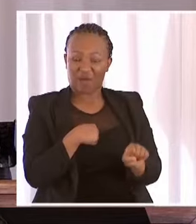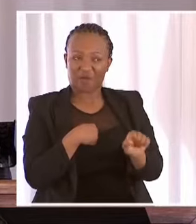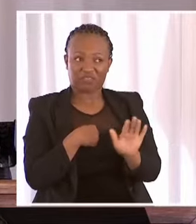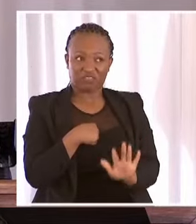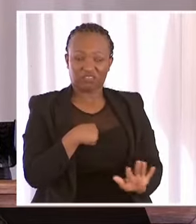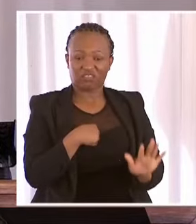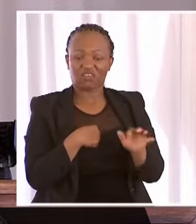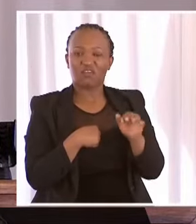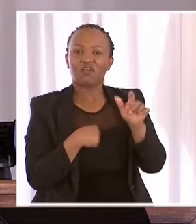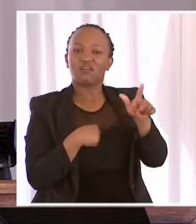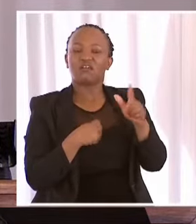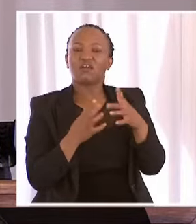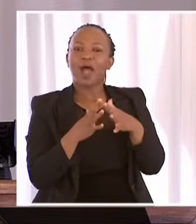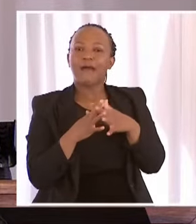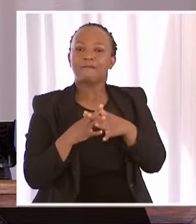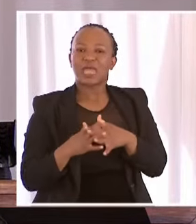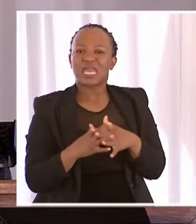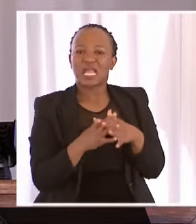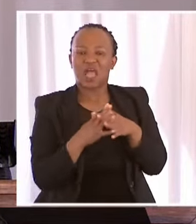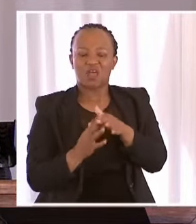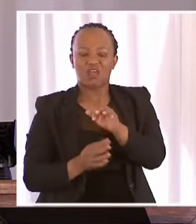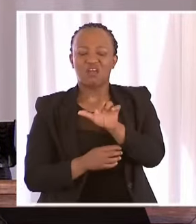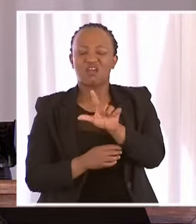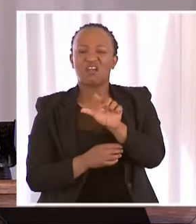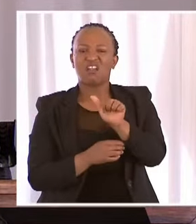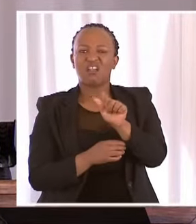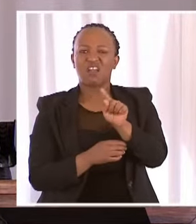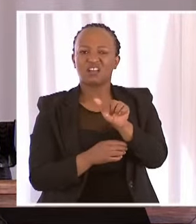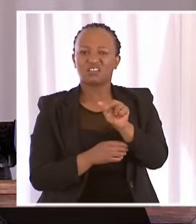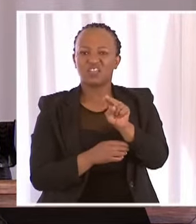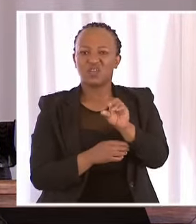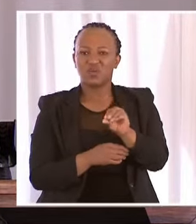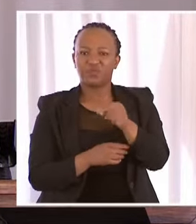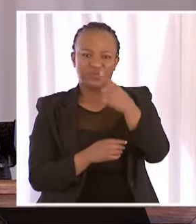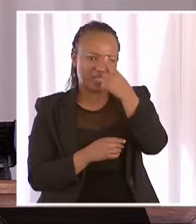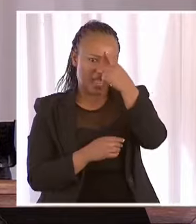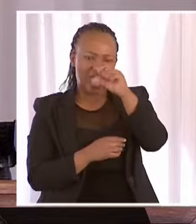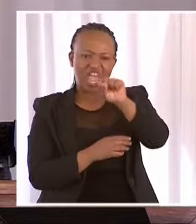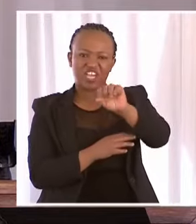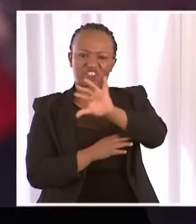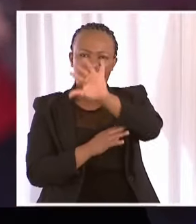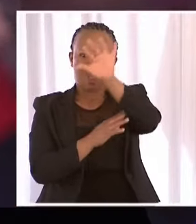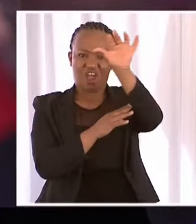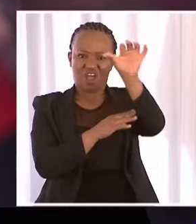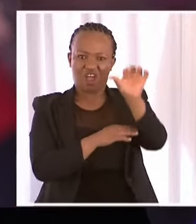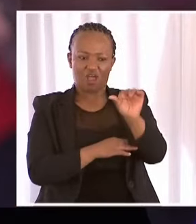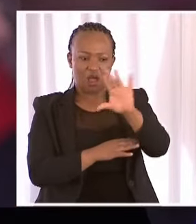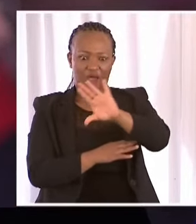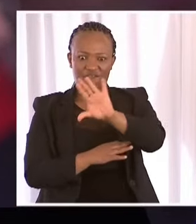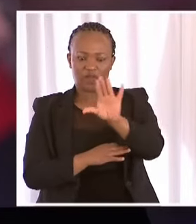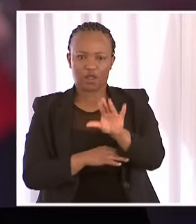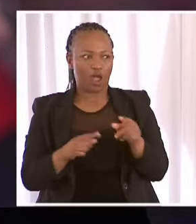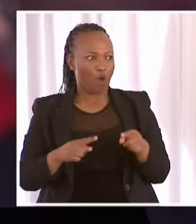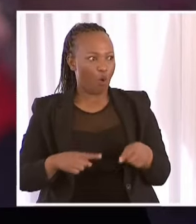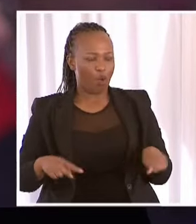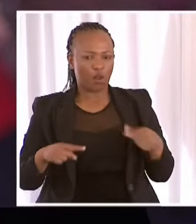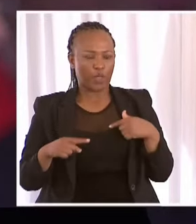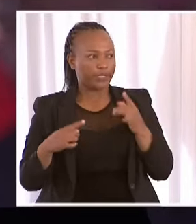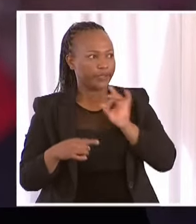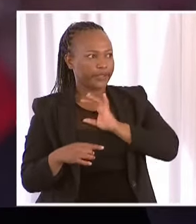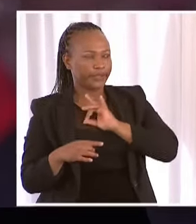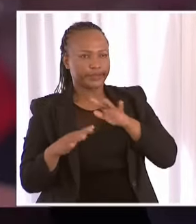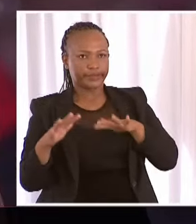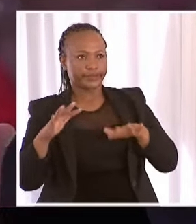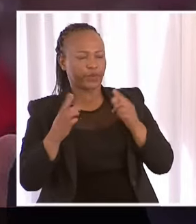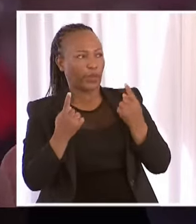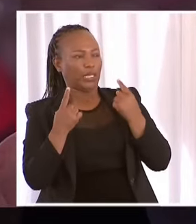America Latino, Africa, Asia, everywhere. And in terms of